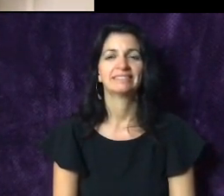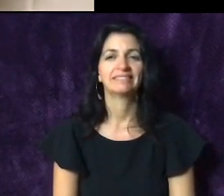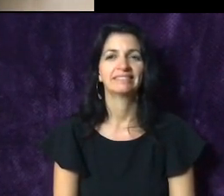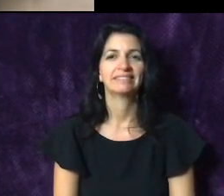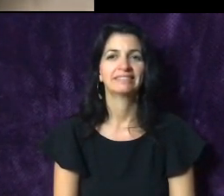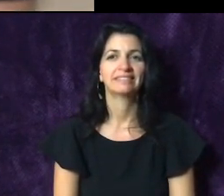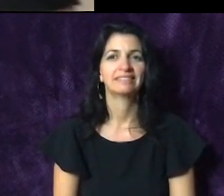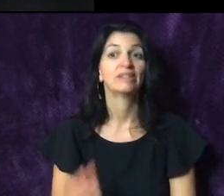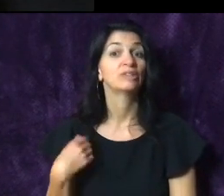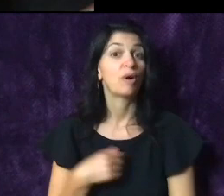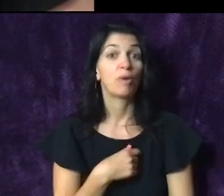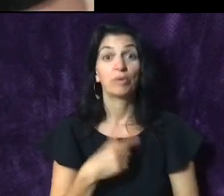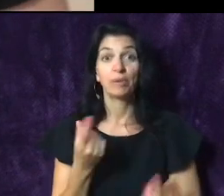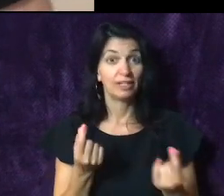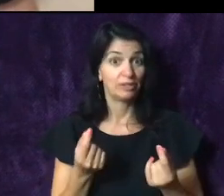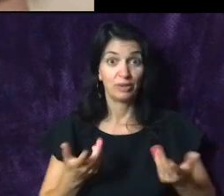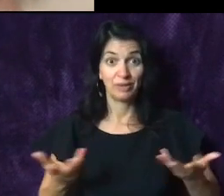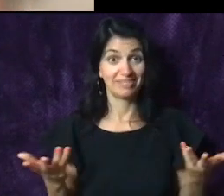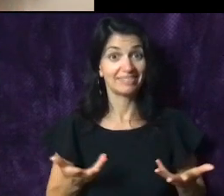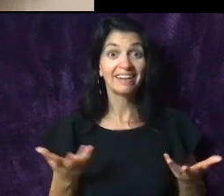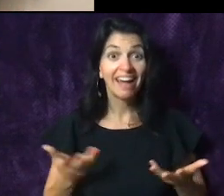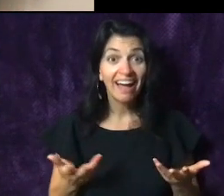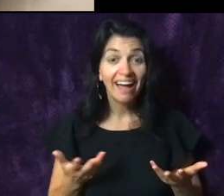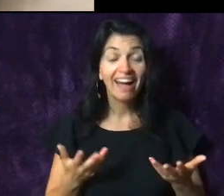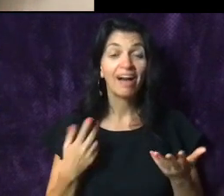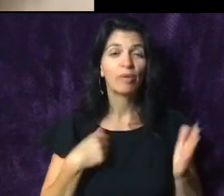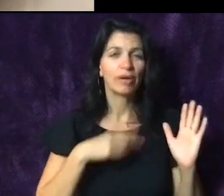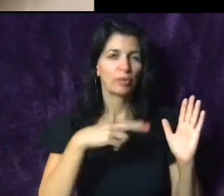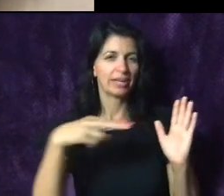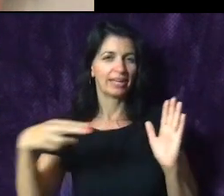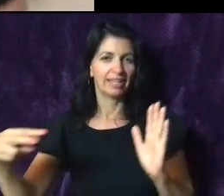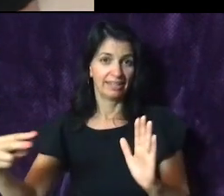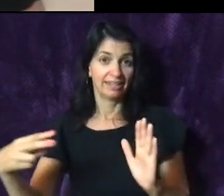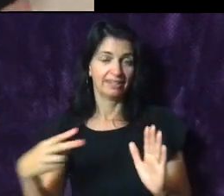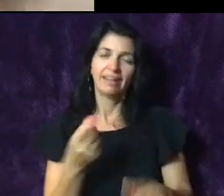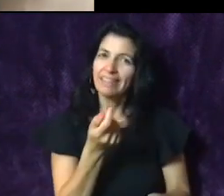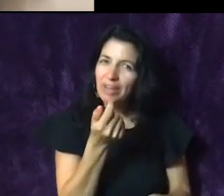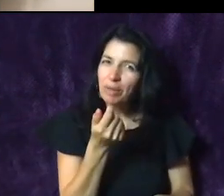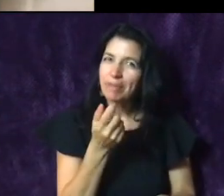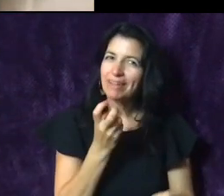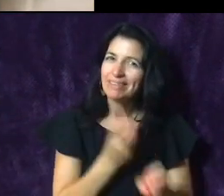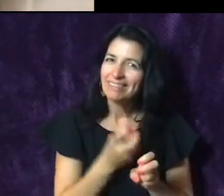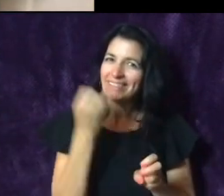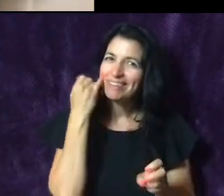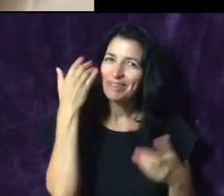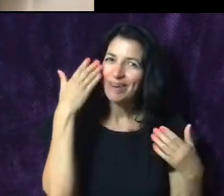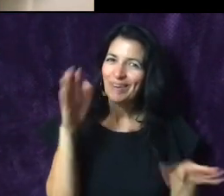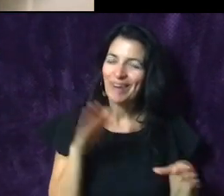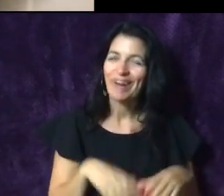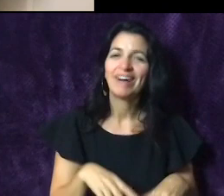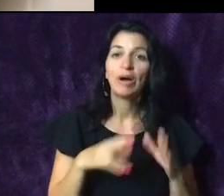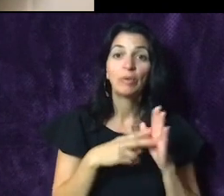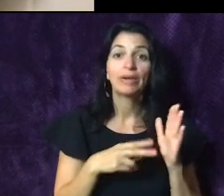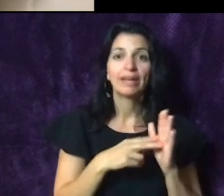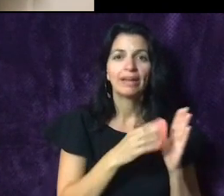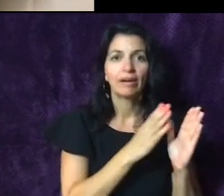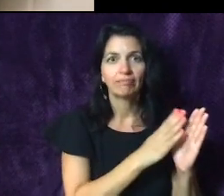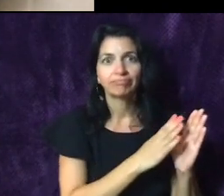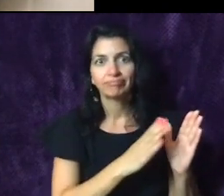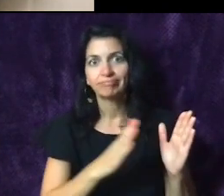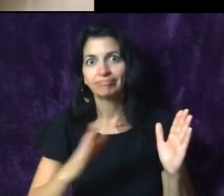So what we do is we read, and this is a little tricky if you're not used to this, is we read all of these at the exact